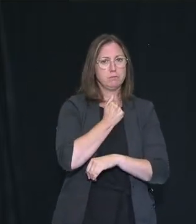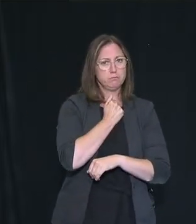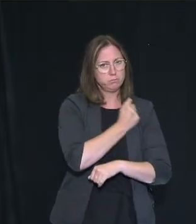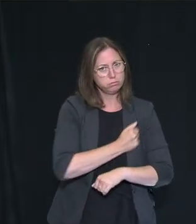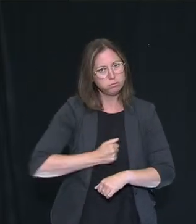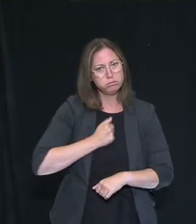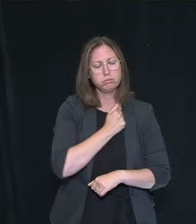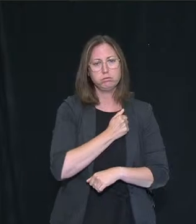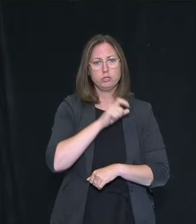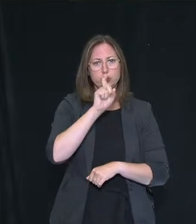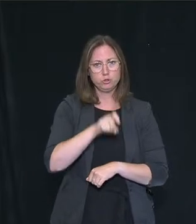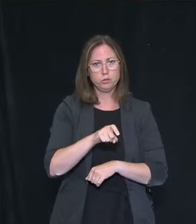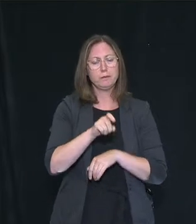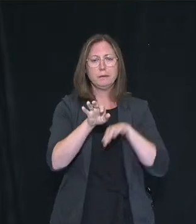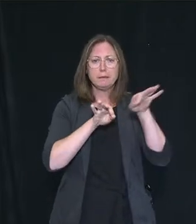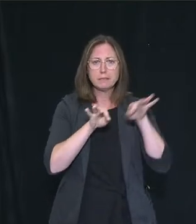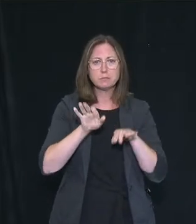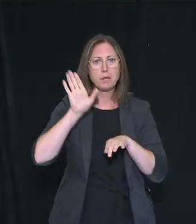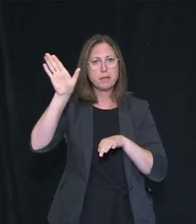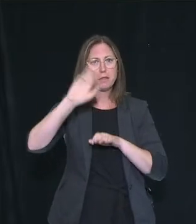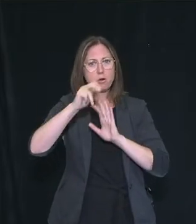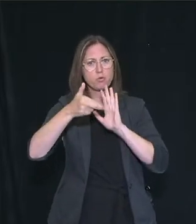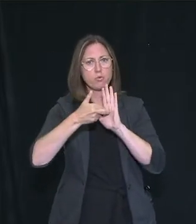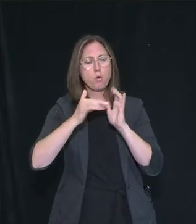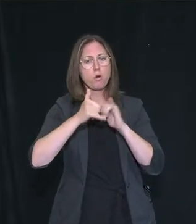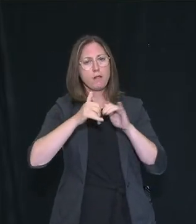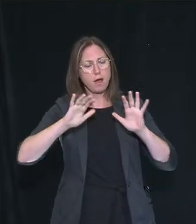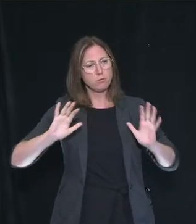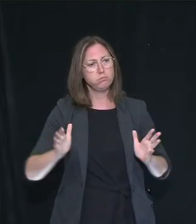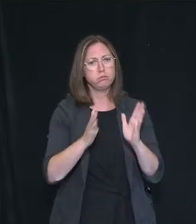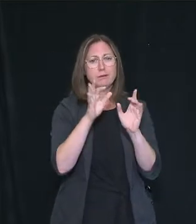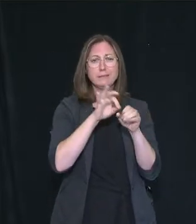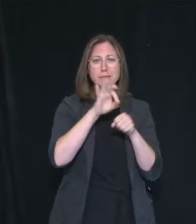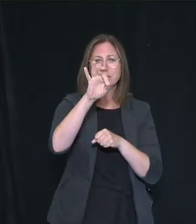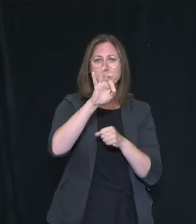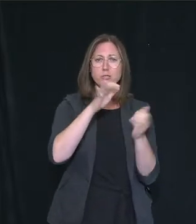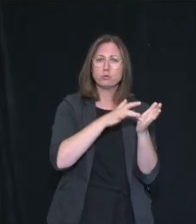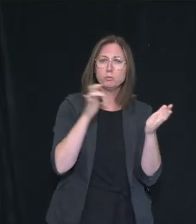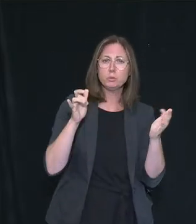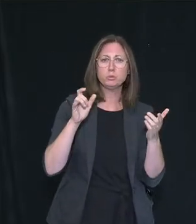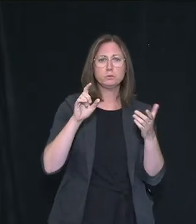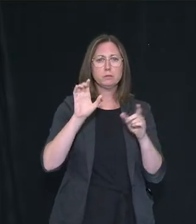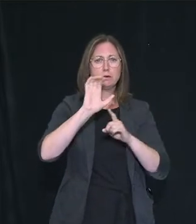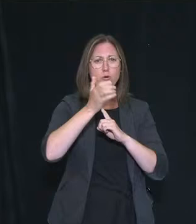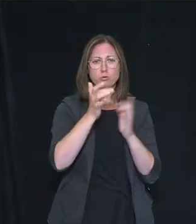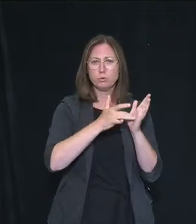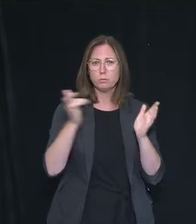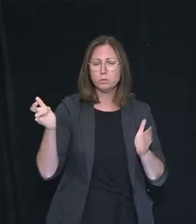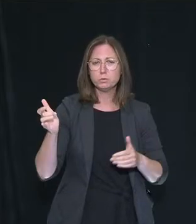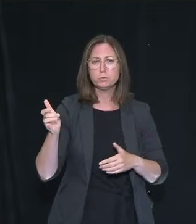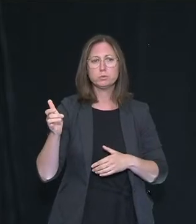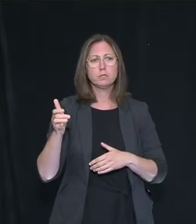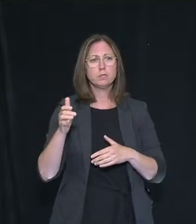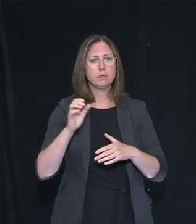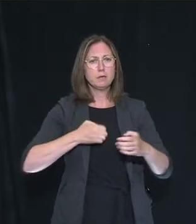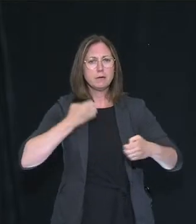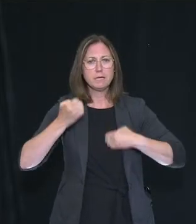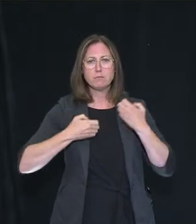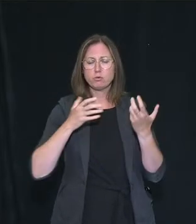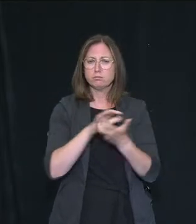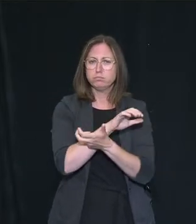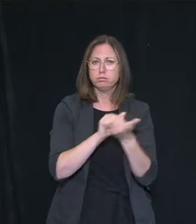played in the abuse, the spiritual abuse, cultural abuse, emotional